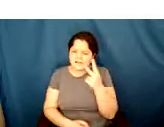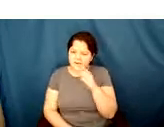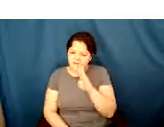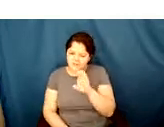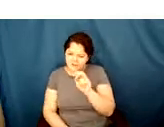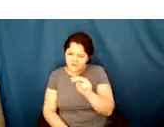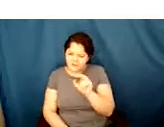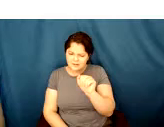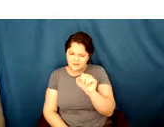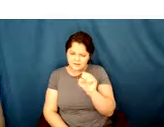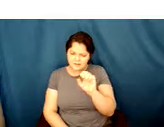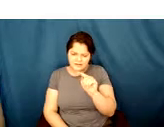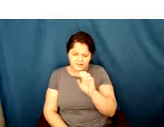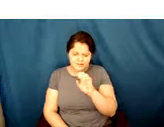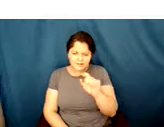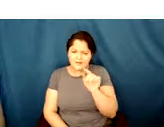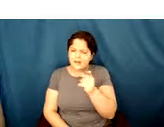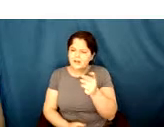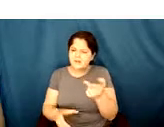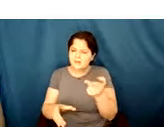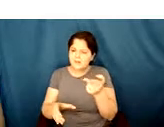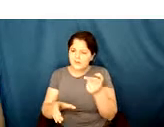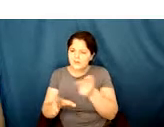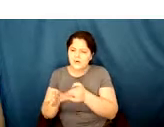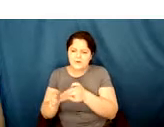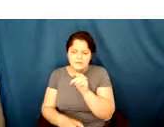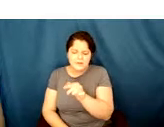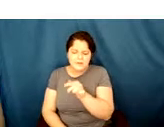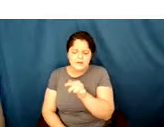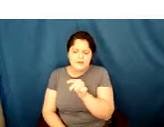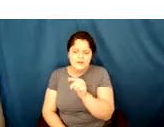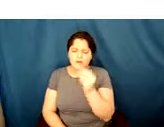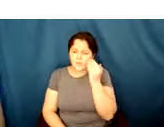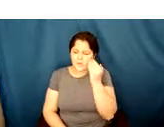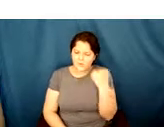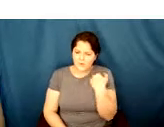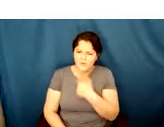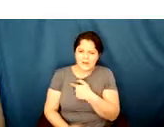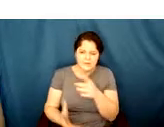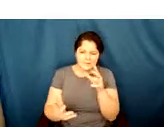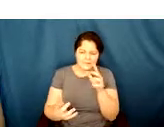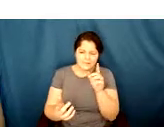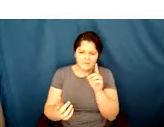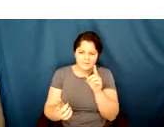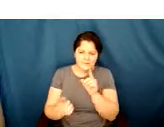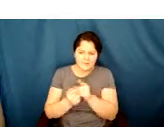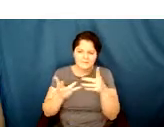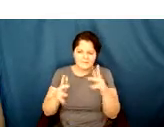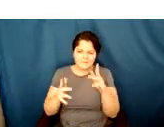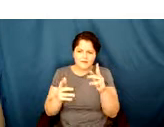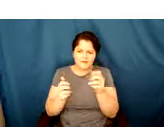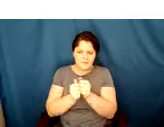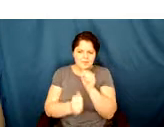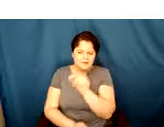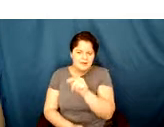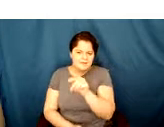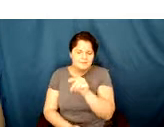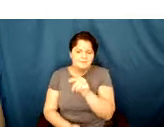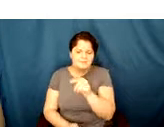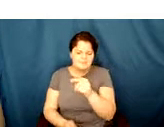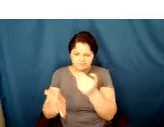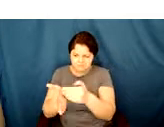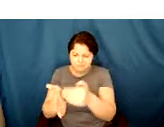on the list of participants earlier. Know that we have met with Mr. Estelle several times,